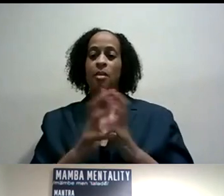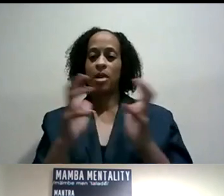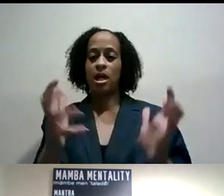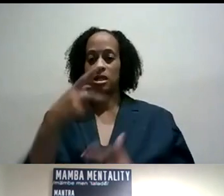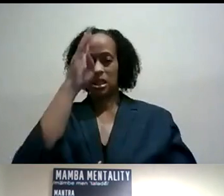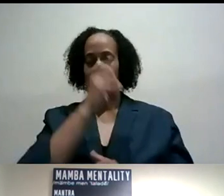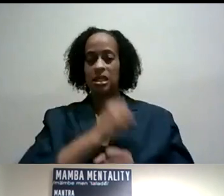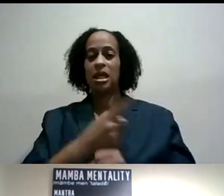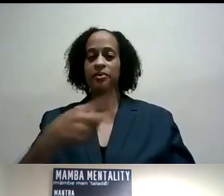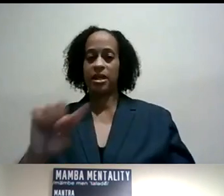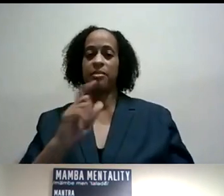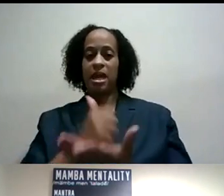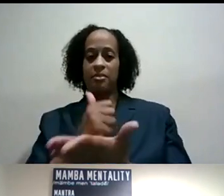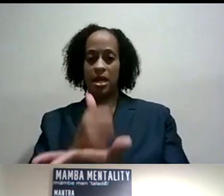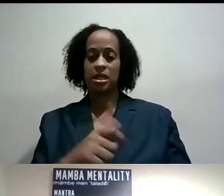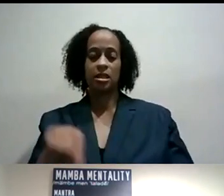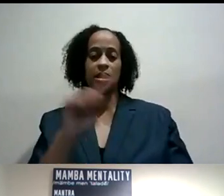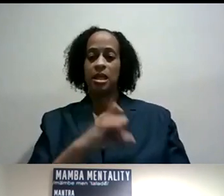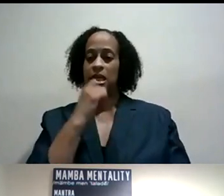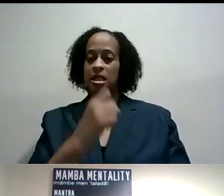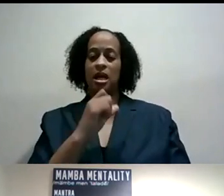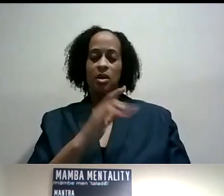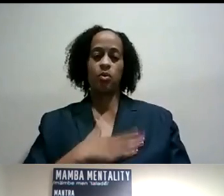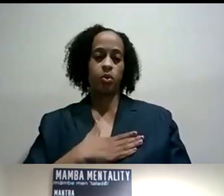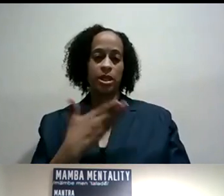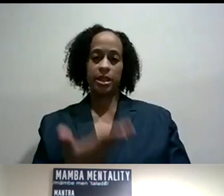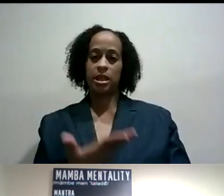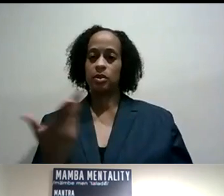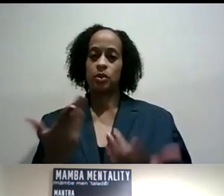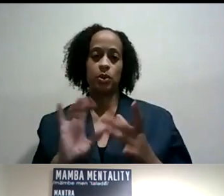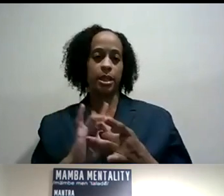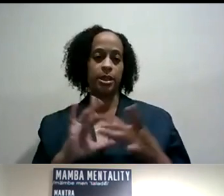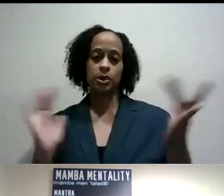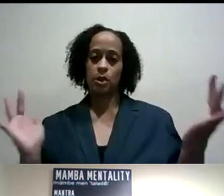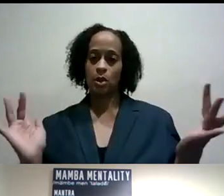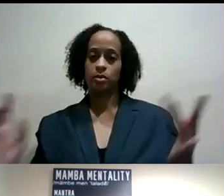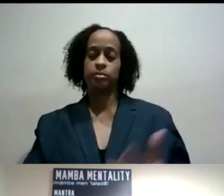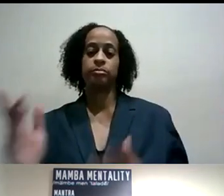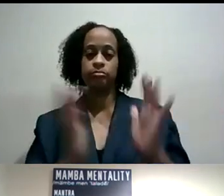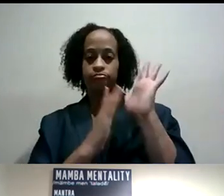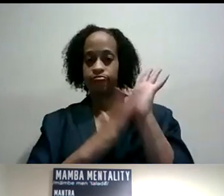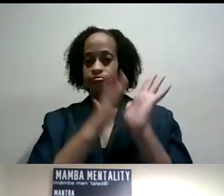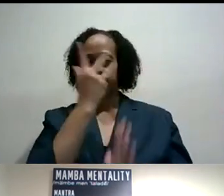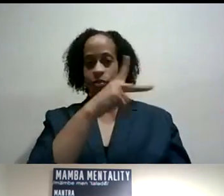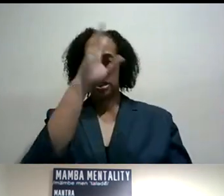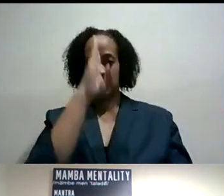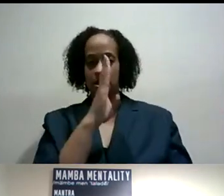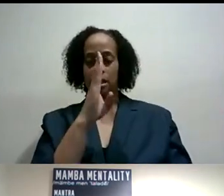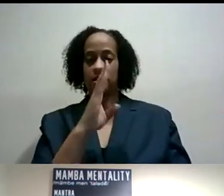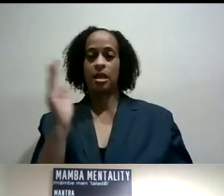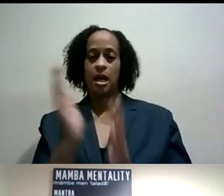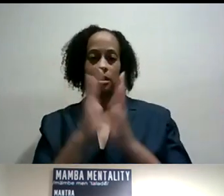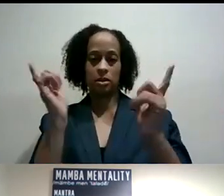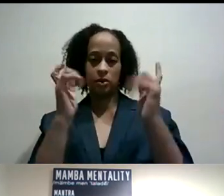God loved them. Amen. He's not willing to just let us go. Amen. Praise God. Praise God.